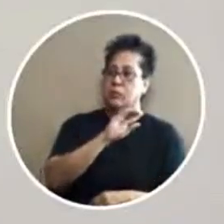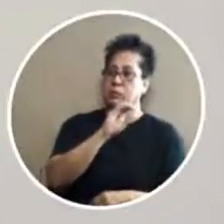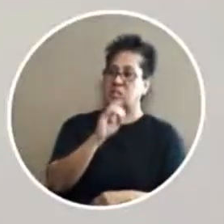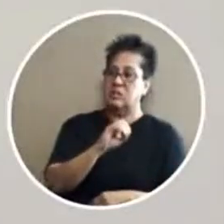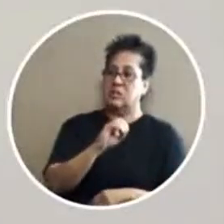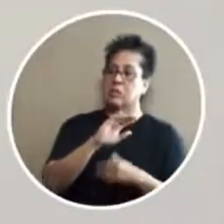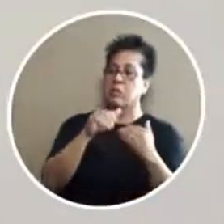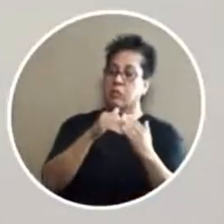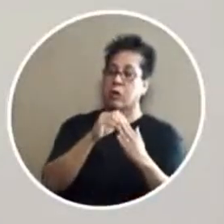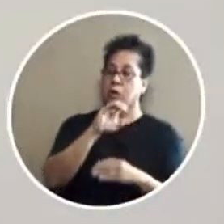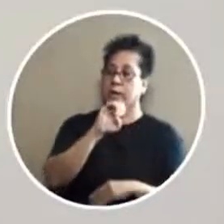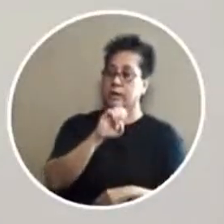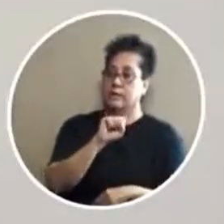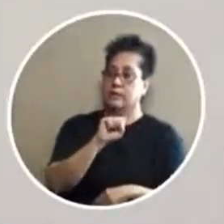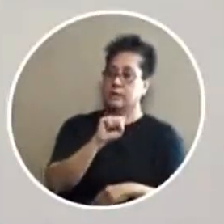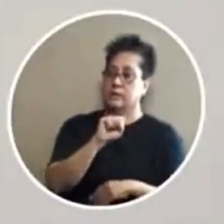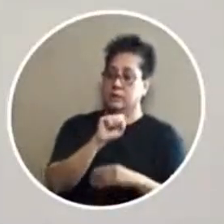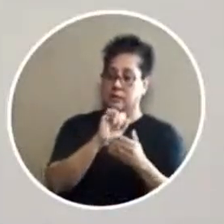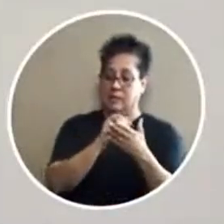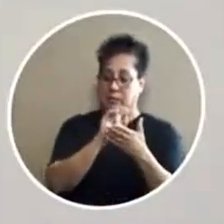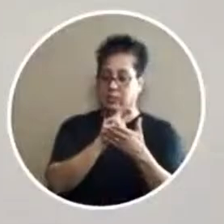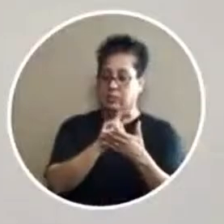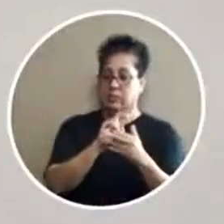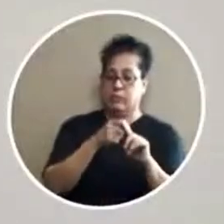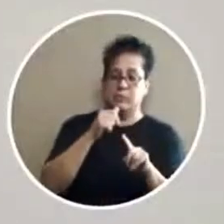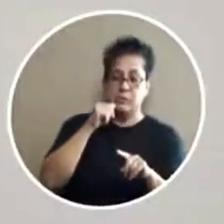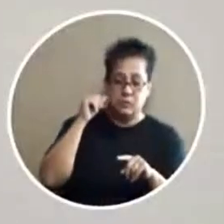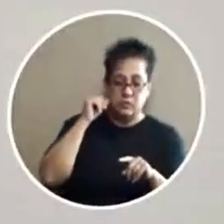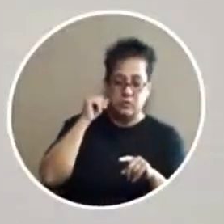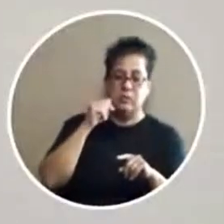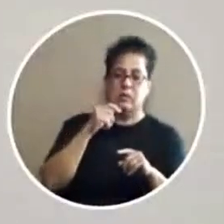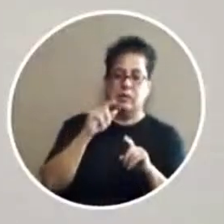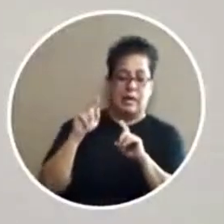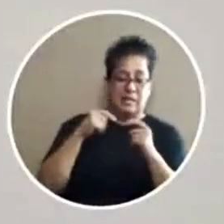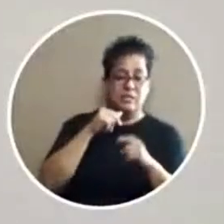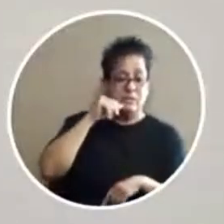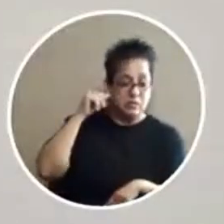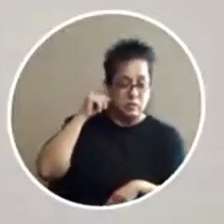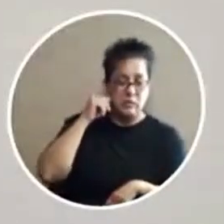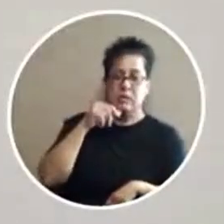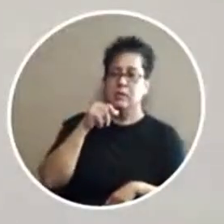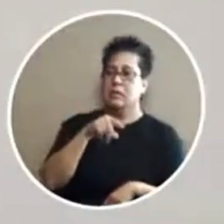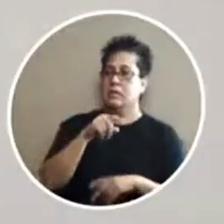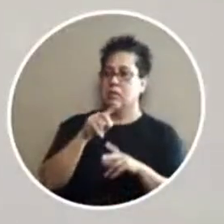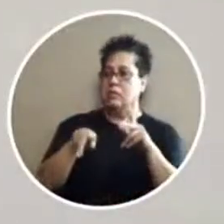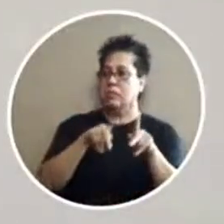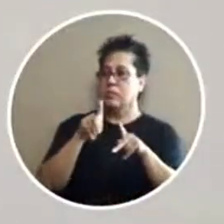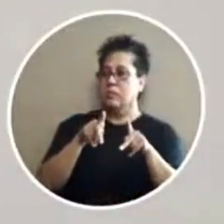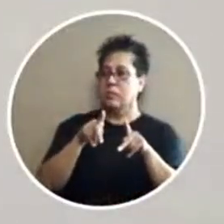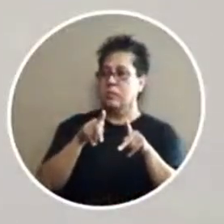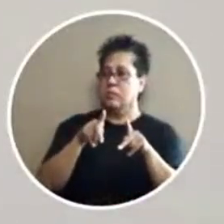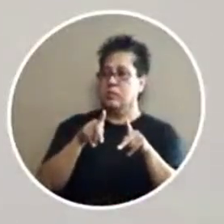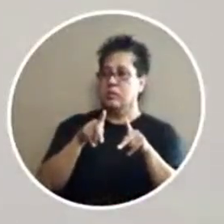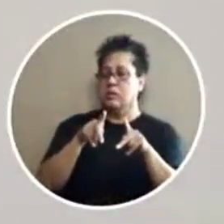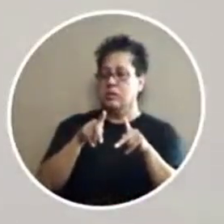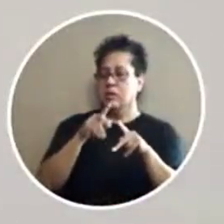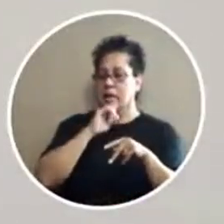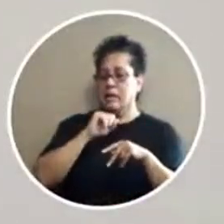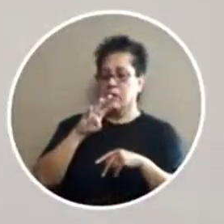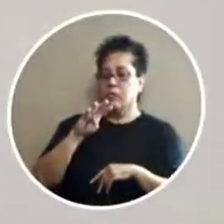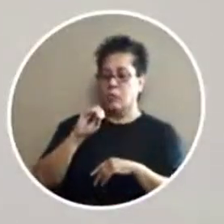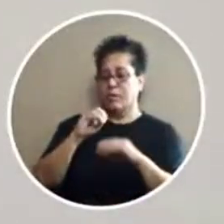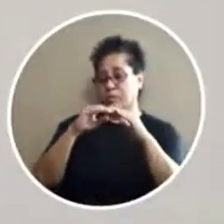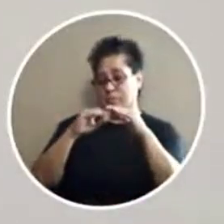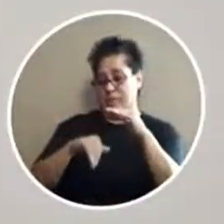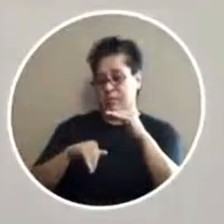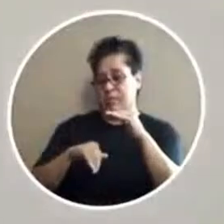54% de todos los casos desde ayer hasta ayer son entre personas de menos de 40 años.